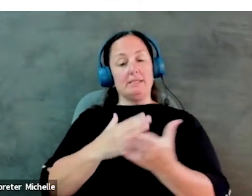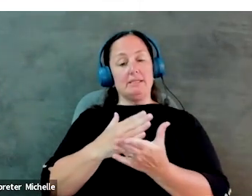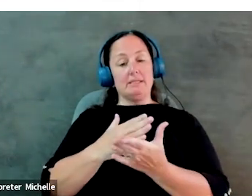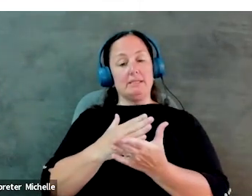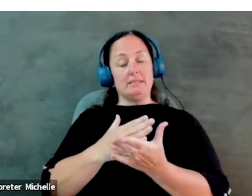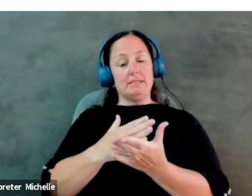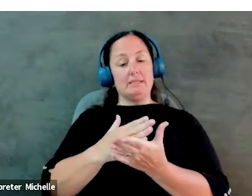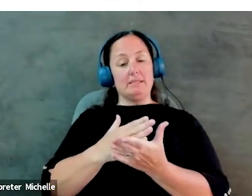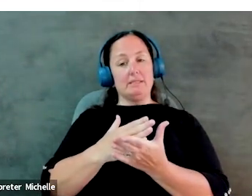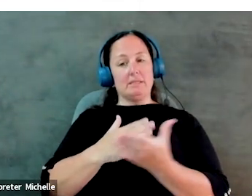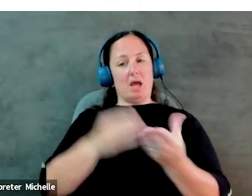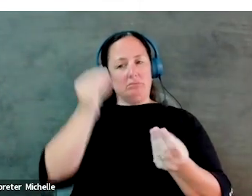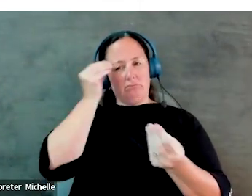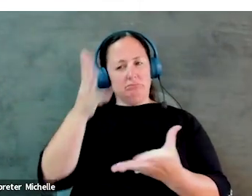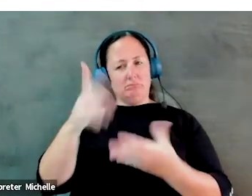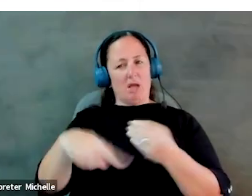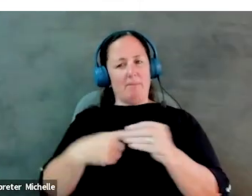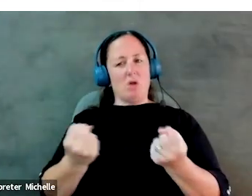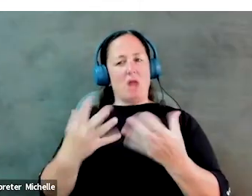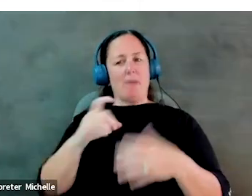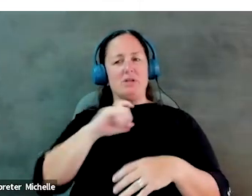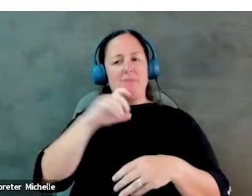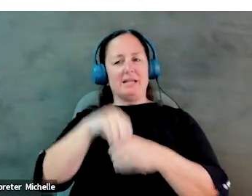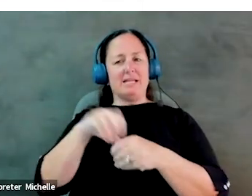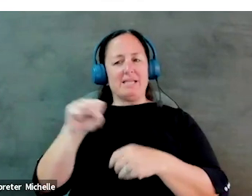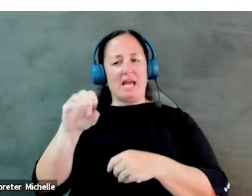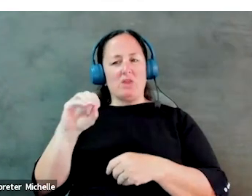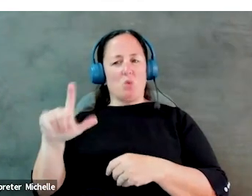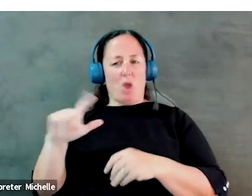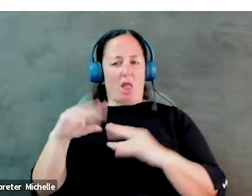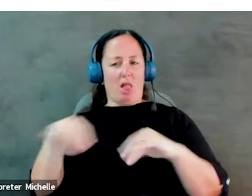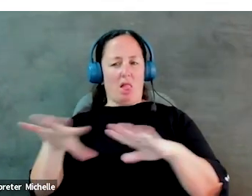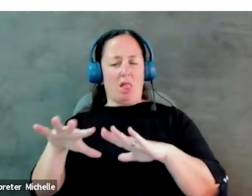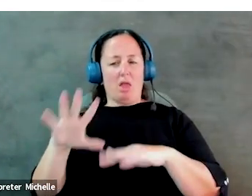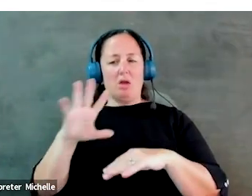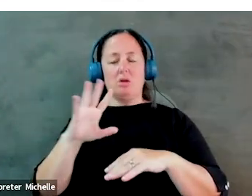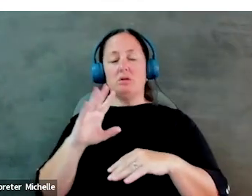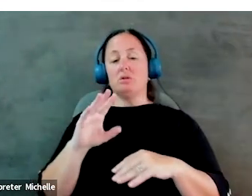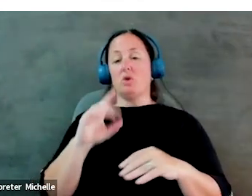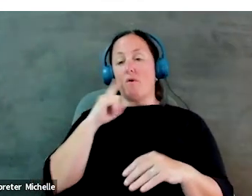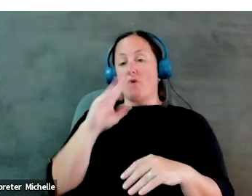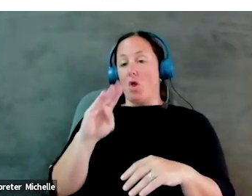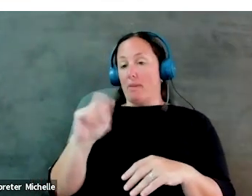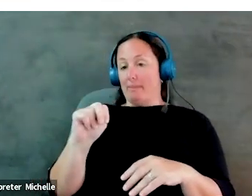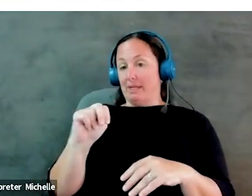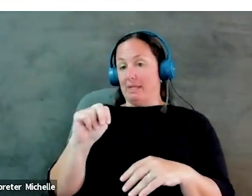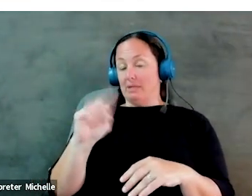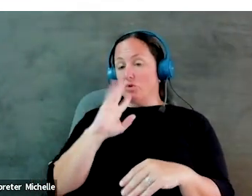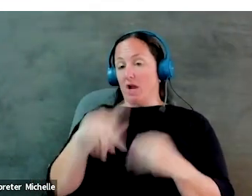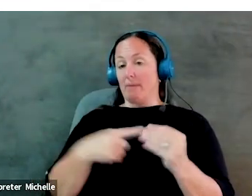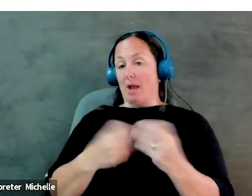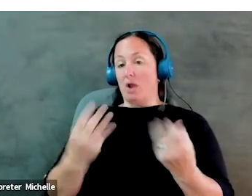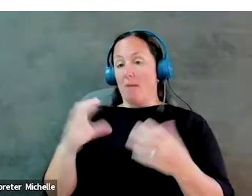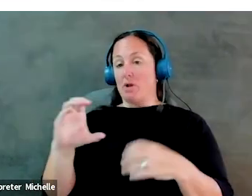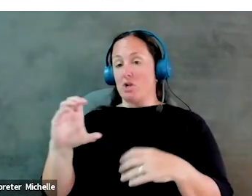lights, shedding some lights about the amount of metals in the soil. In the case of the beans, we're talking about cadmium in the soil